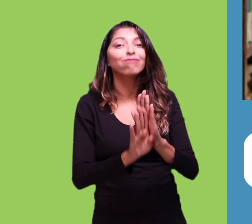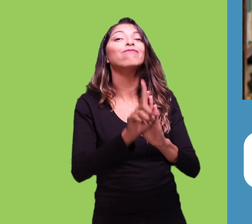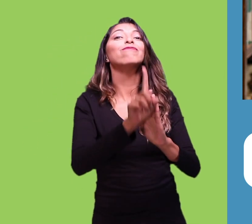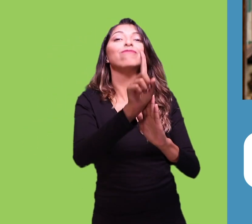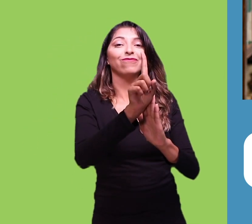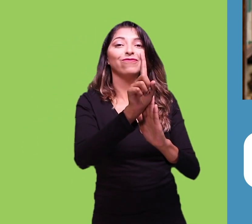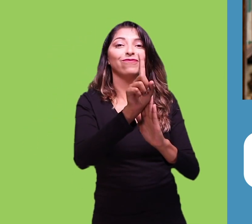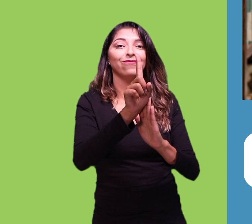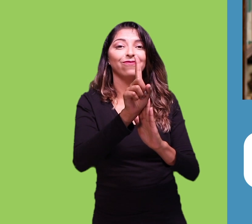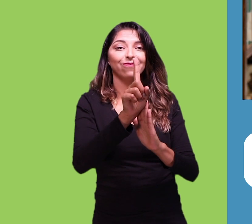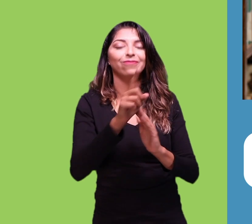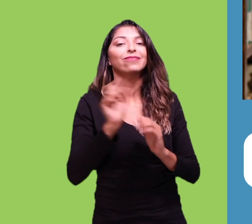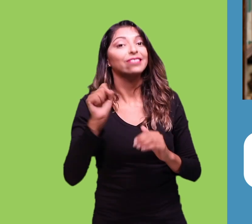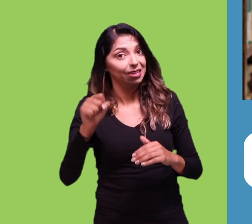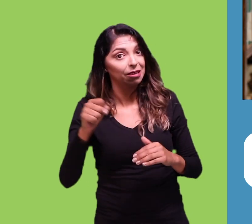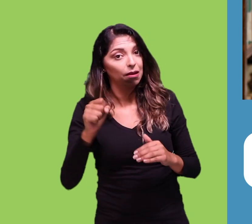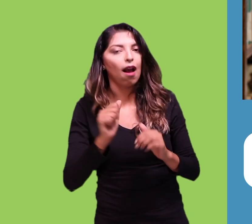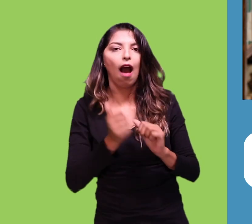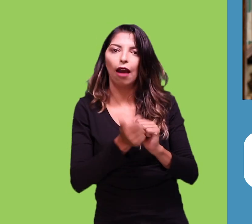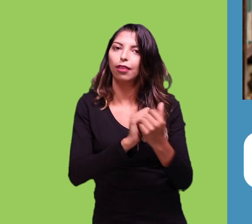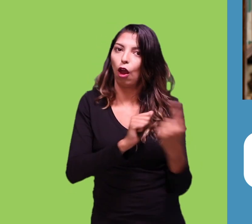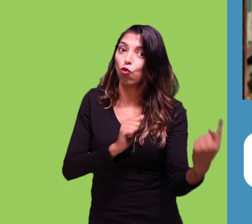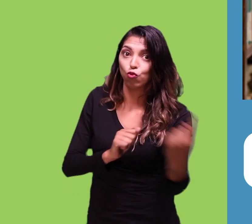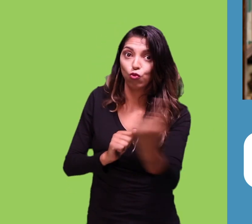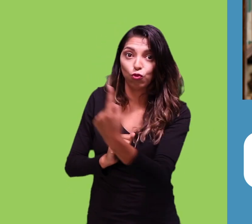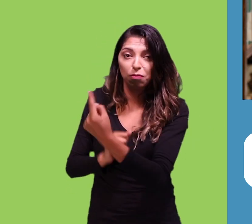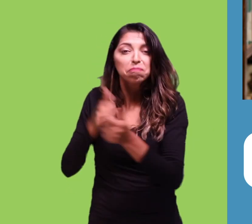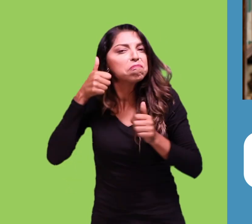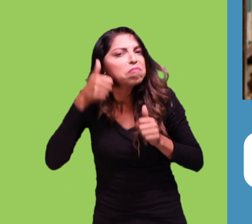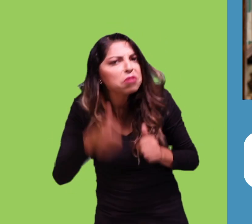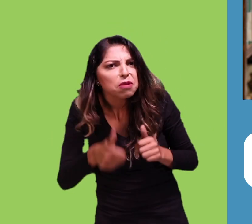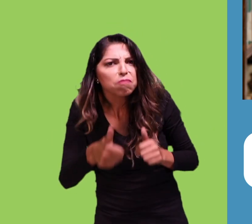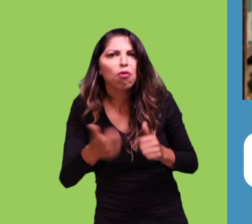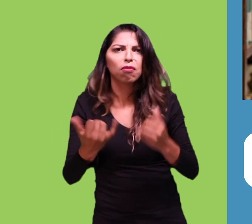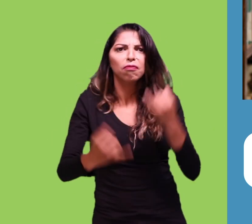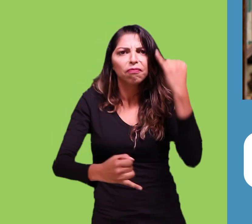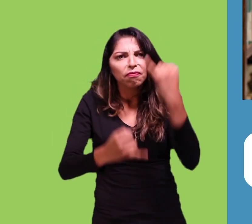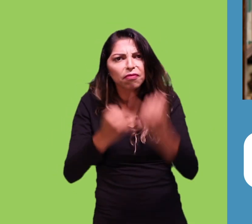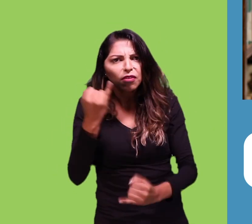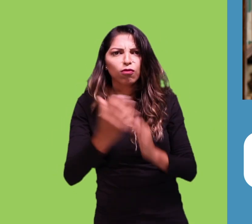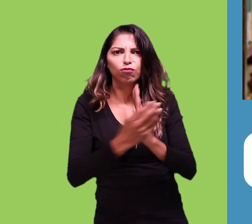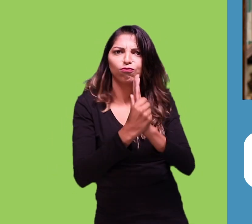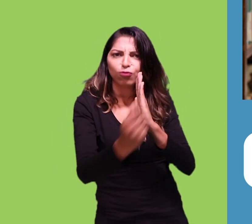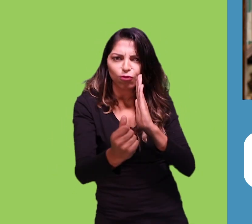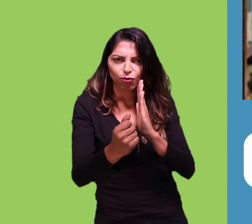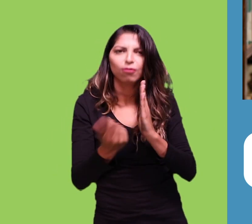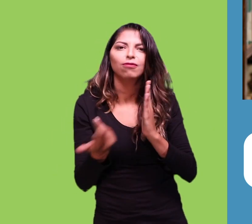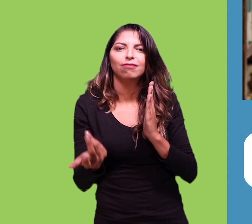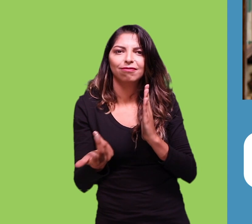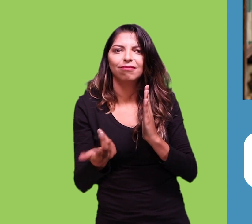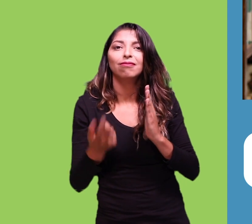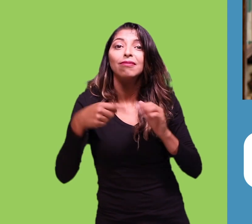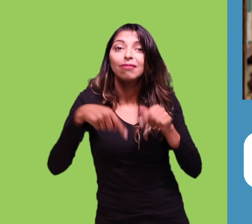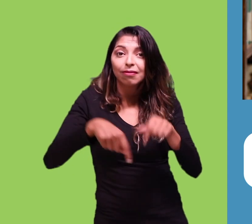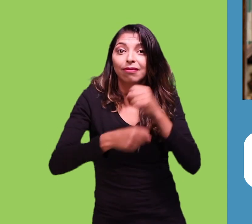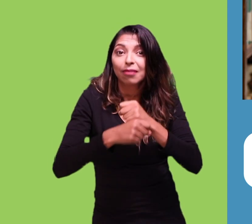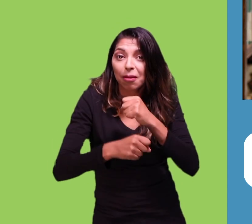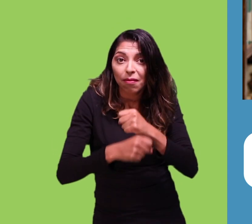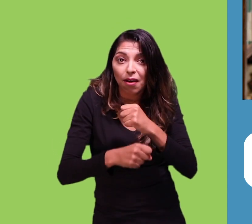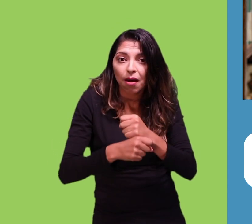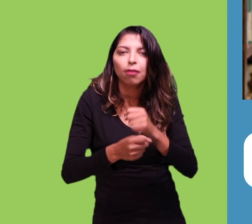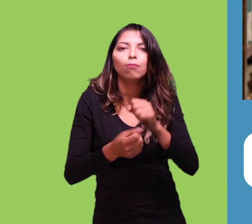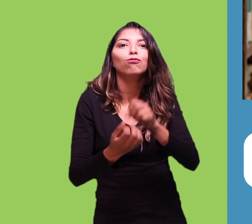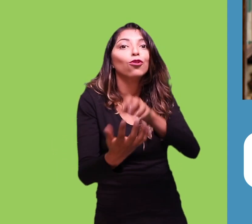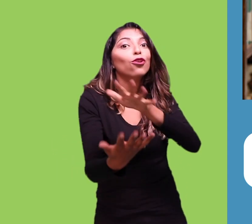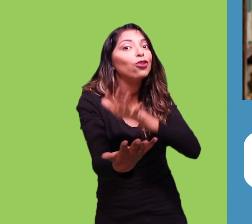them to be highly functioning adults. Every module also includes 2 projects in which students produce a